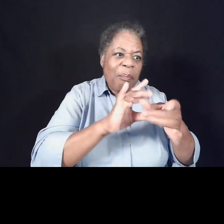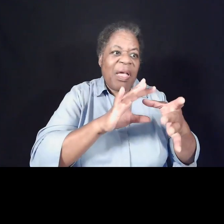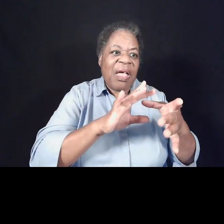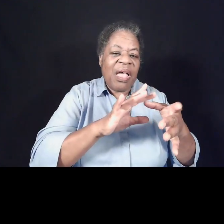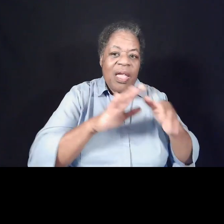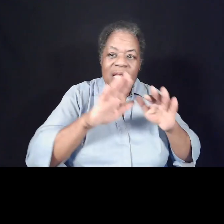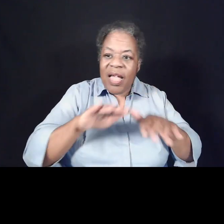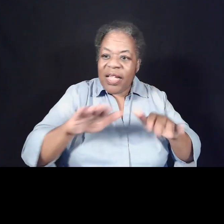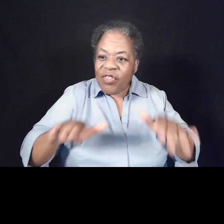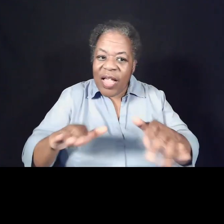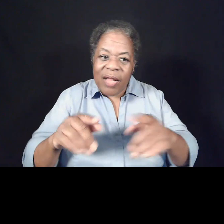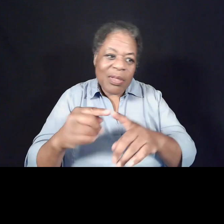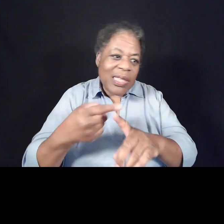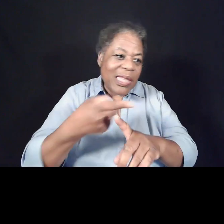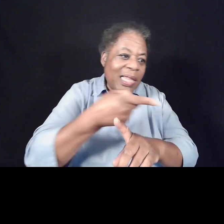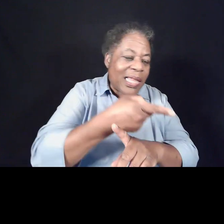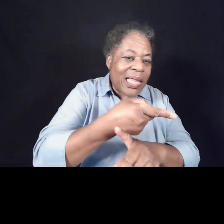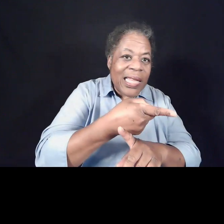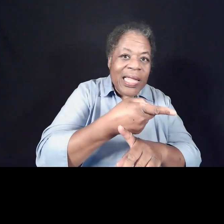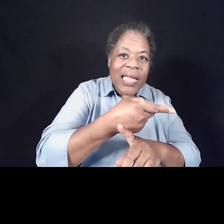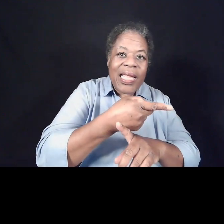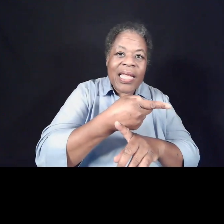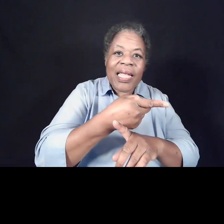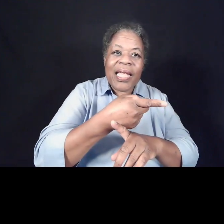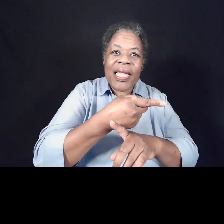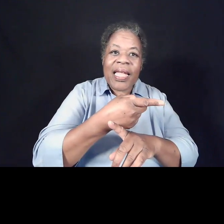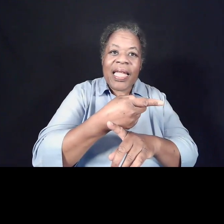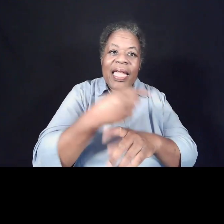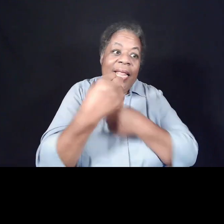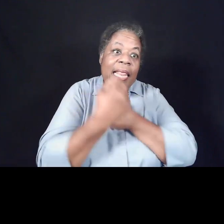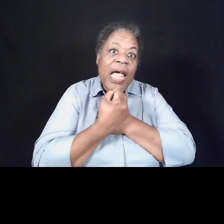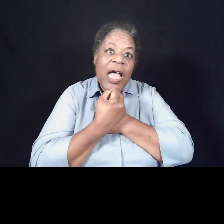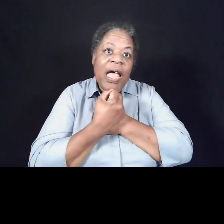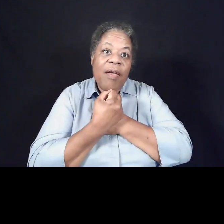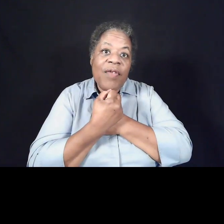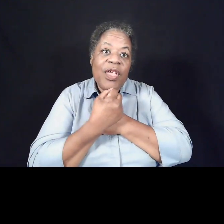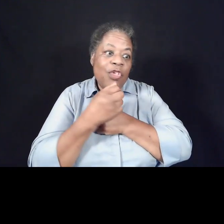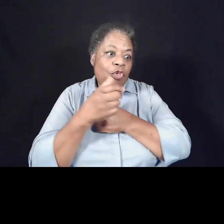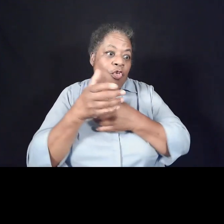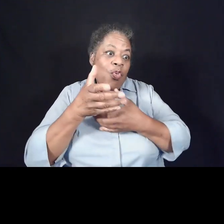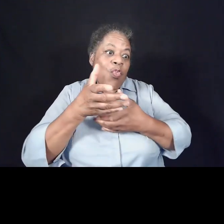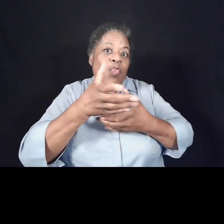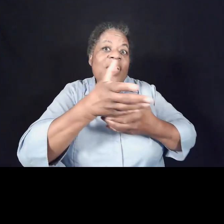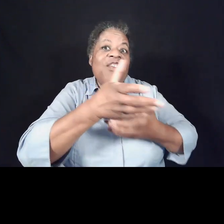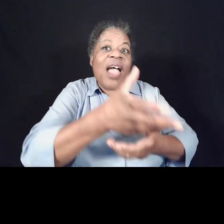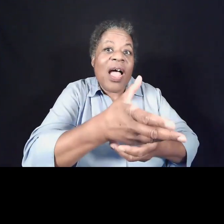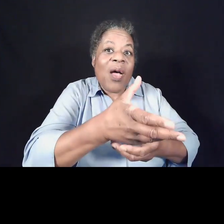was drifting from you. In love, you would reach out. You would do